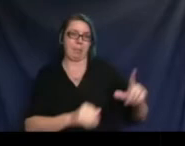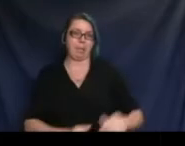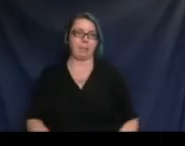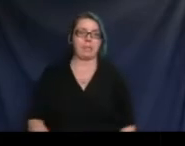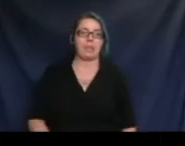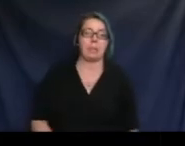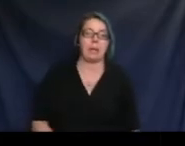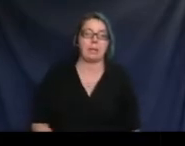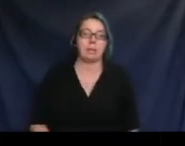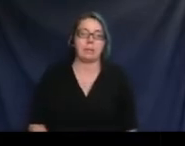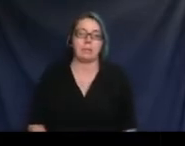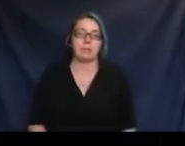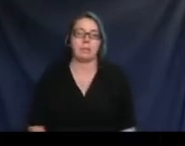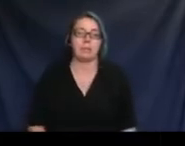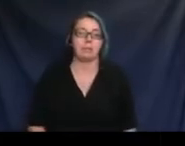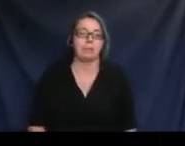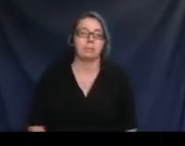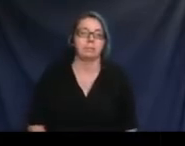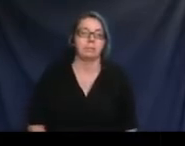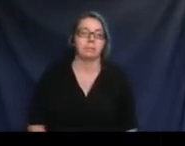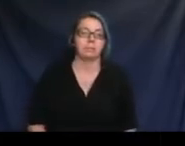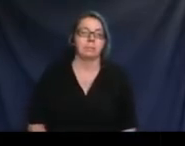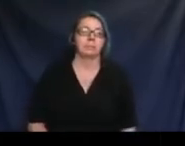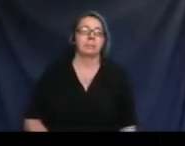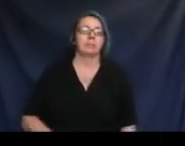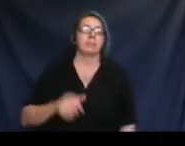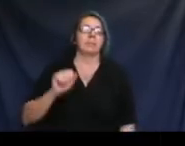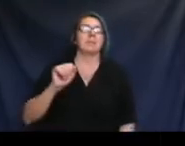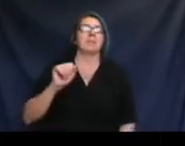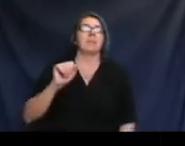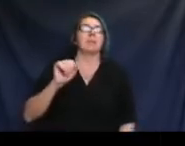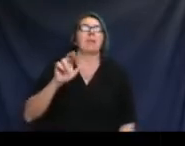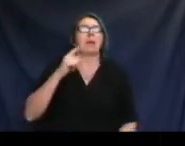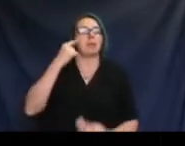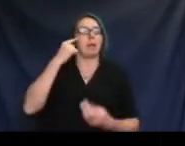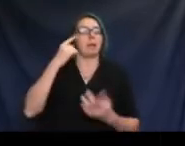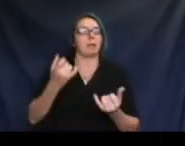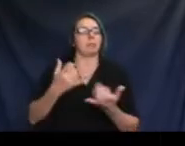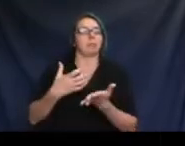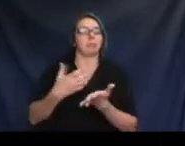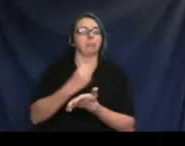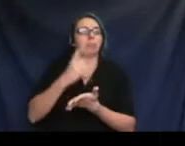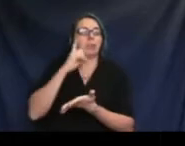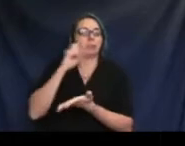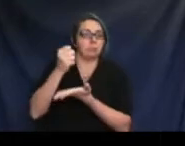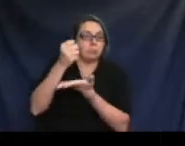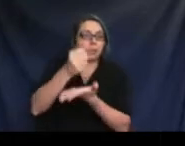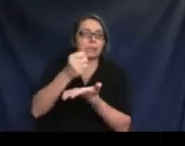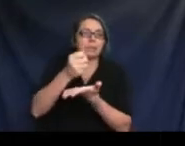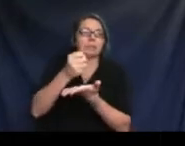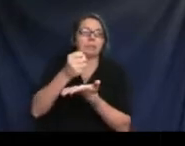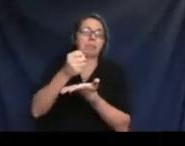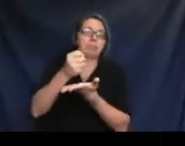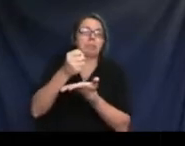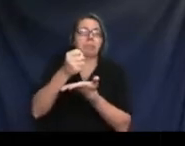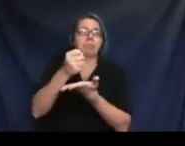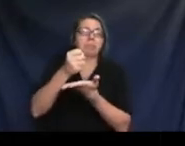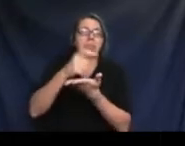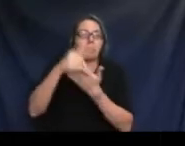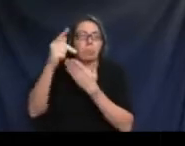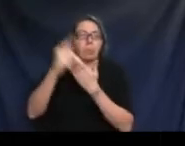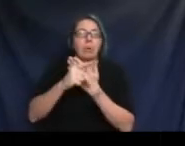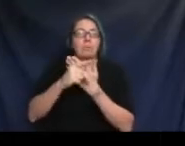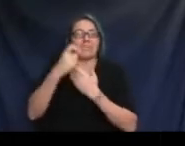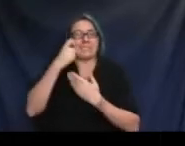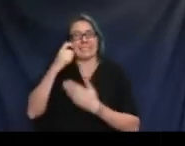This is just the front page of the grant. What I thought I would do is just go through some of those kind of core pieces that Erica just went through